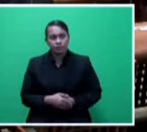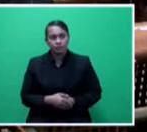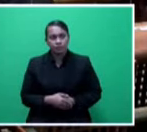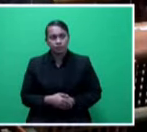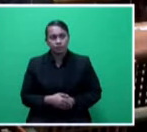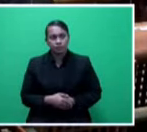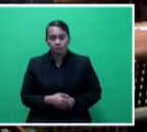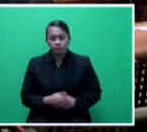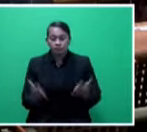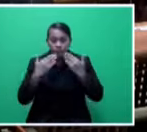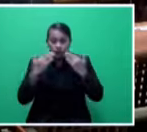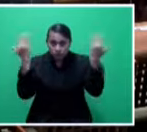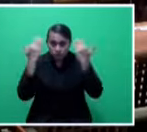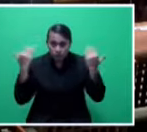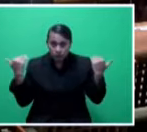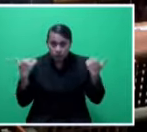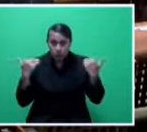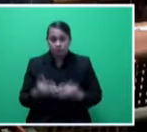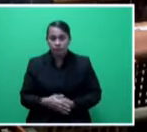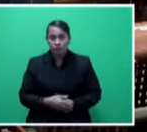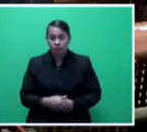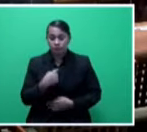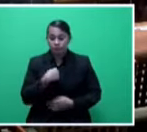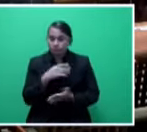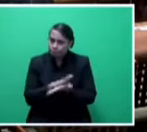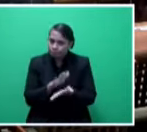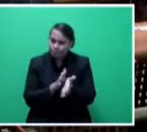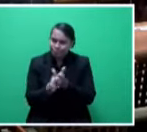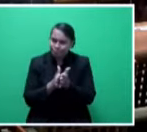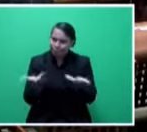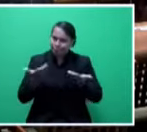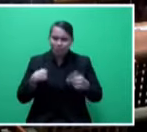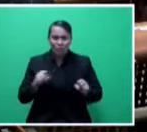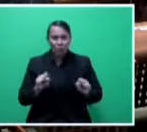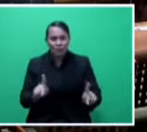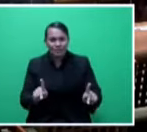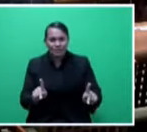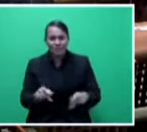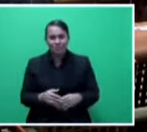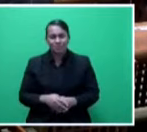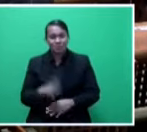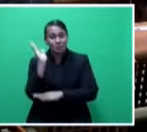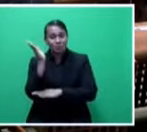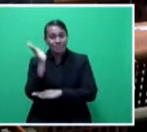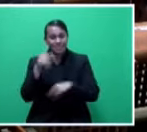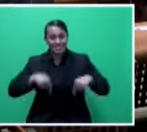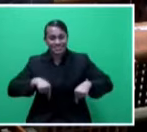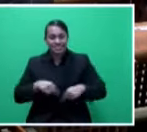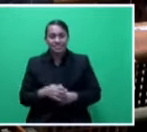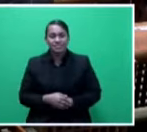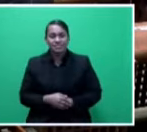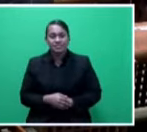Thank you, Mr. Speaker, sir. I'm grateful to be given this opportunity to make a ministerial statement highlighting some of